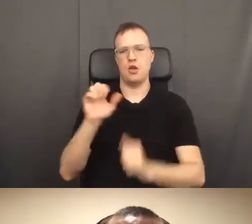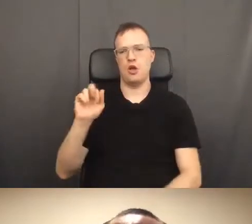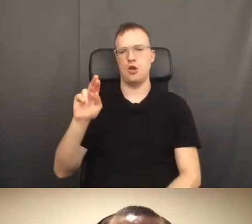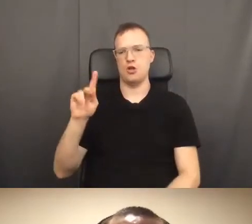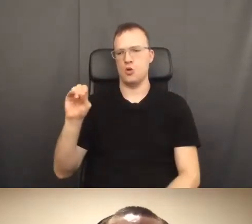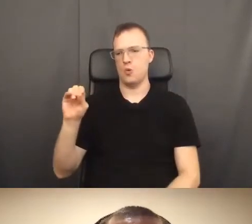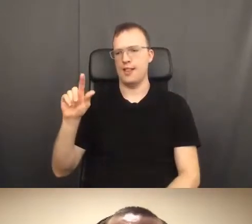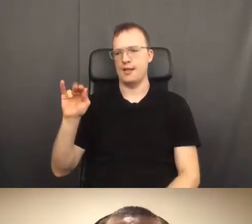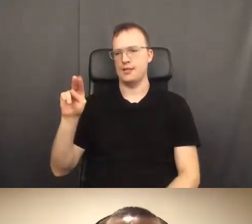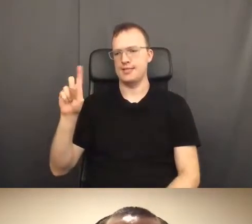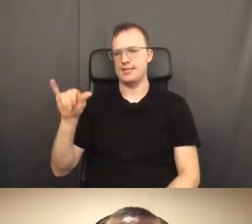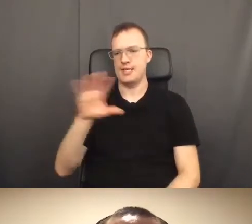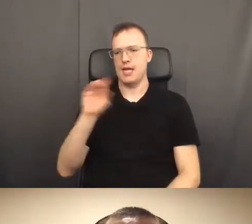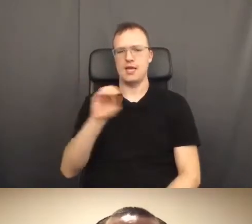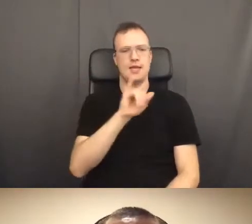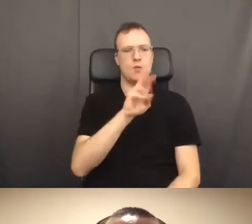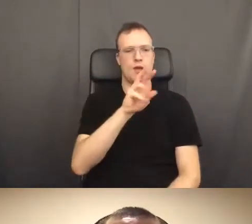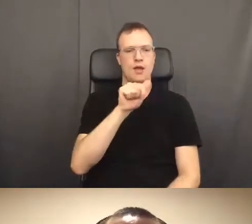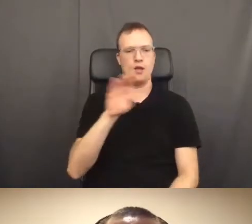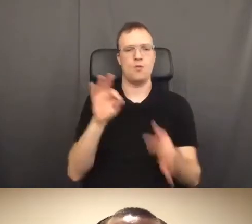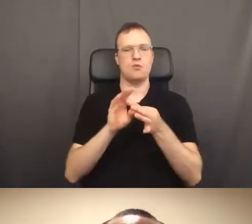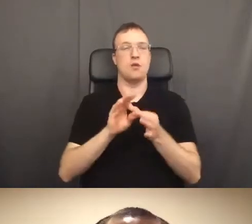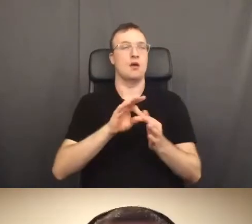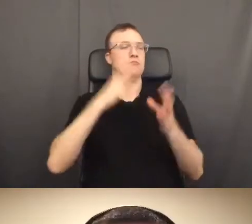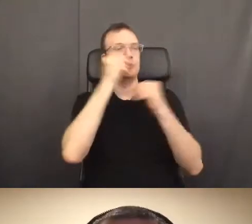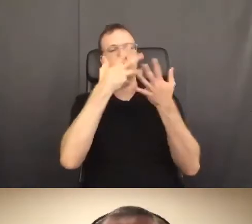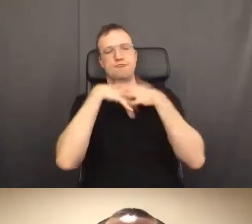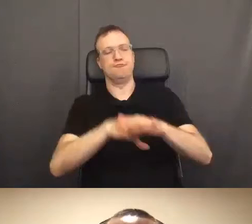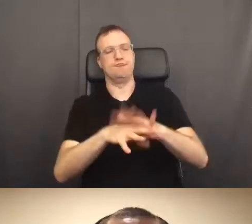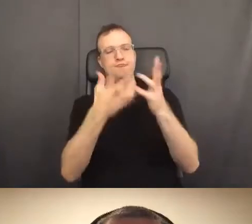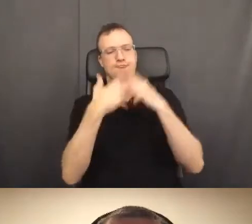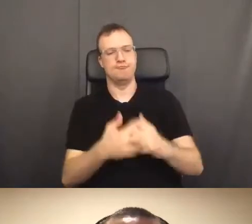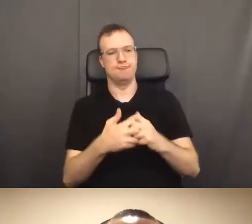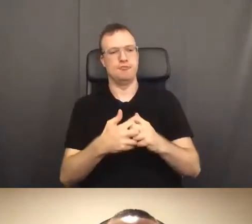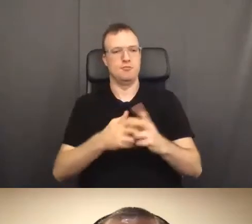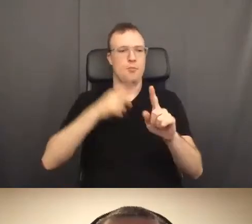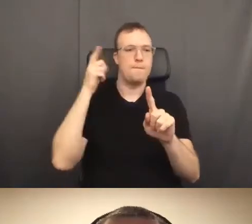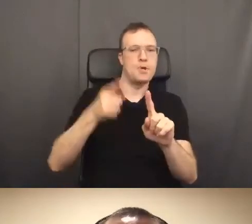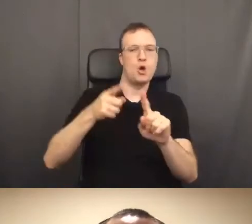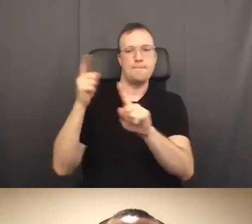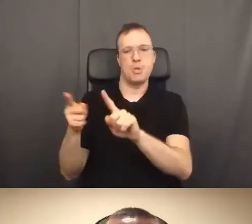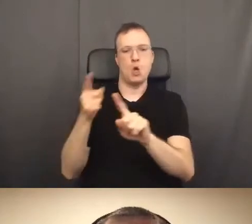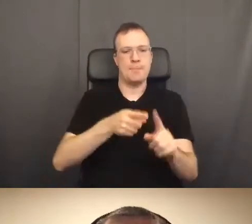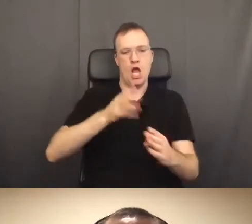Iwao. It was beautifully done, and it was abrupt and blunt, and it was great.